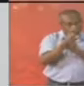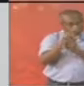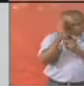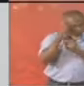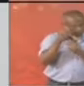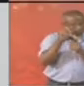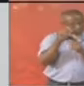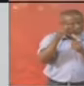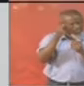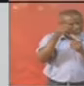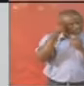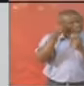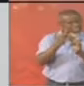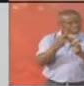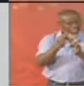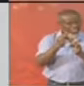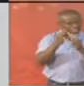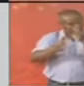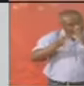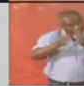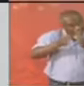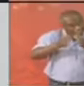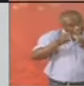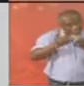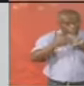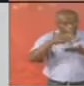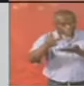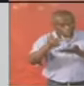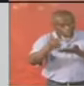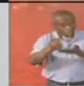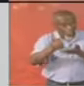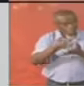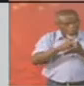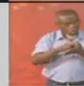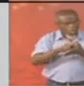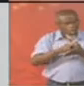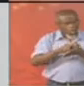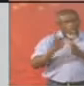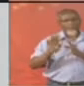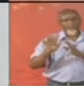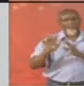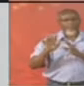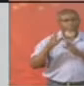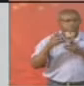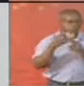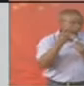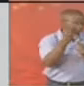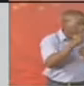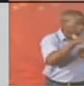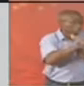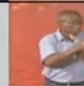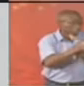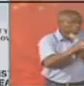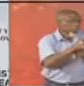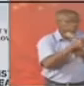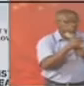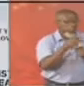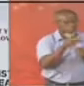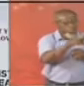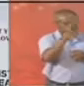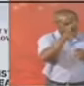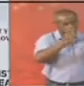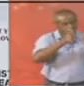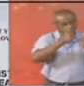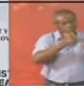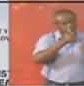choice to purchase or not to purchase based on suitability for protection against COVID-19. Thank you very much. And we